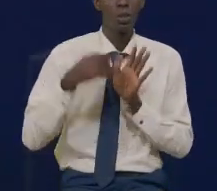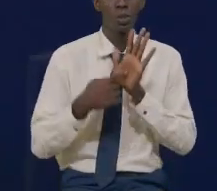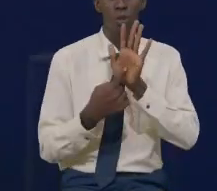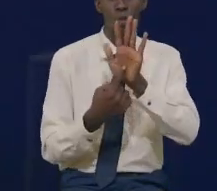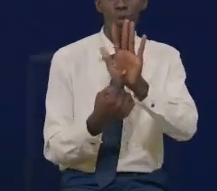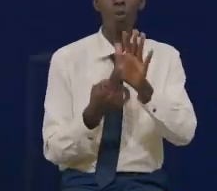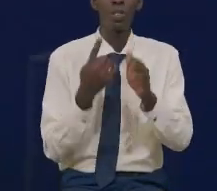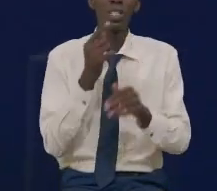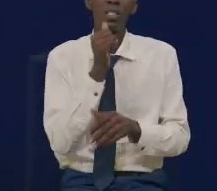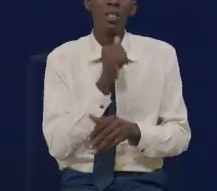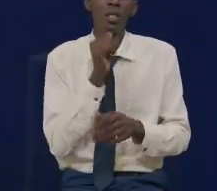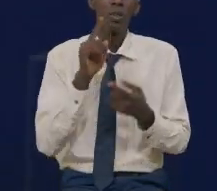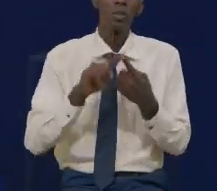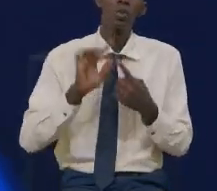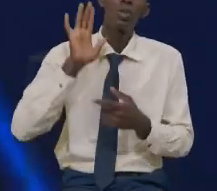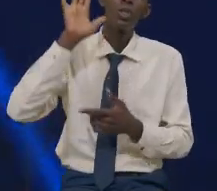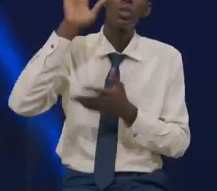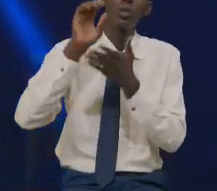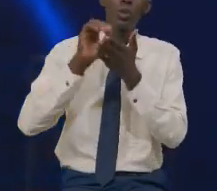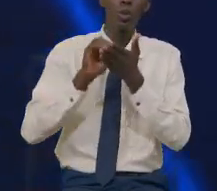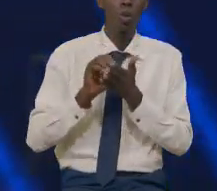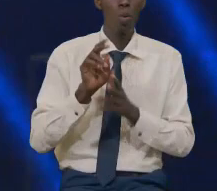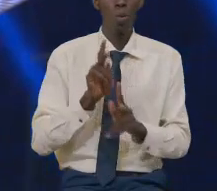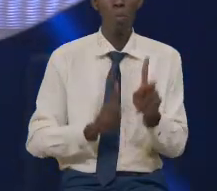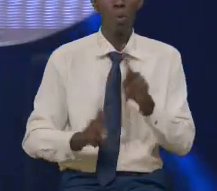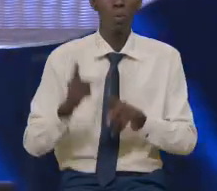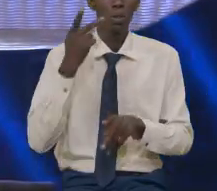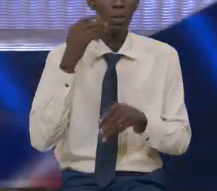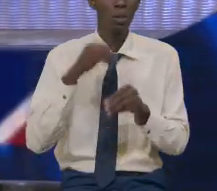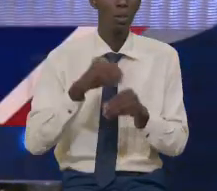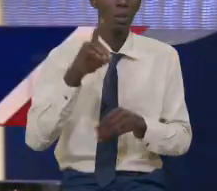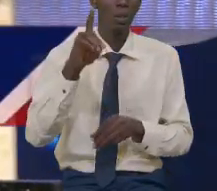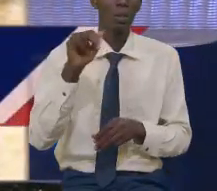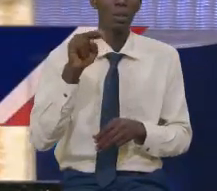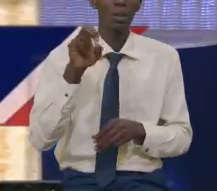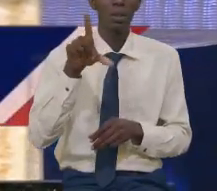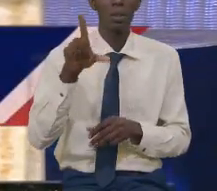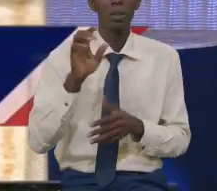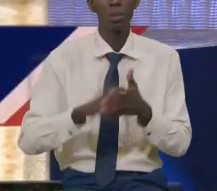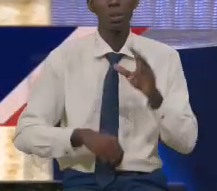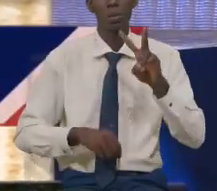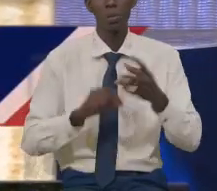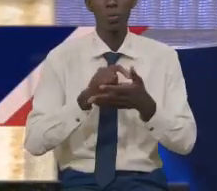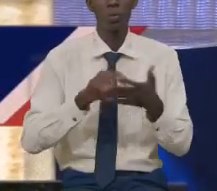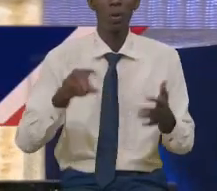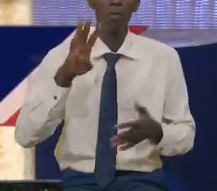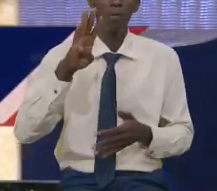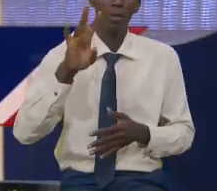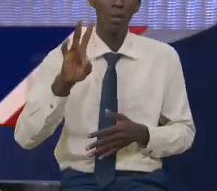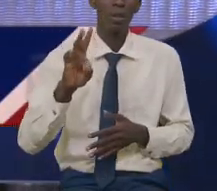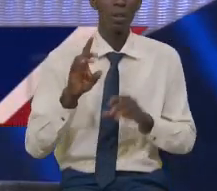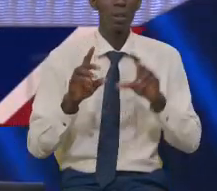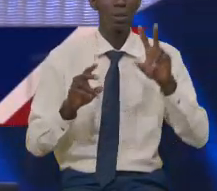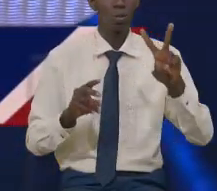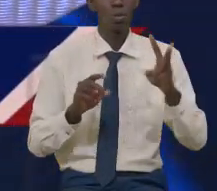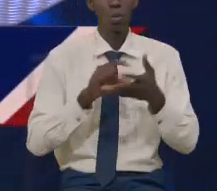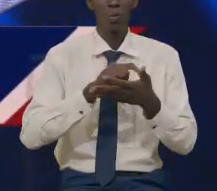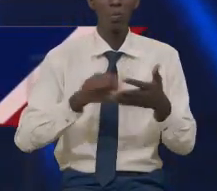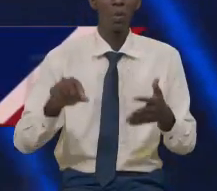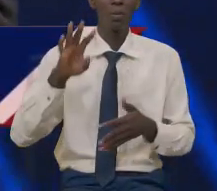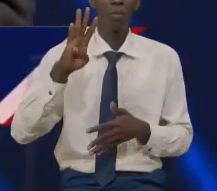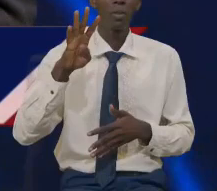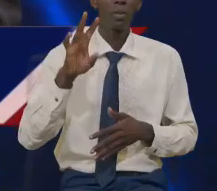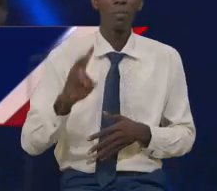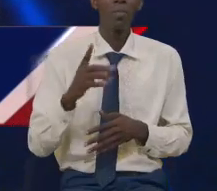secrets unto his people. We're looking at Daniel chapter 2 and reading from verse 47. Daniel chapter 2 verse